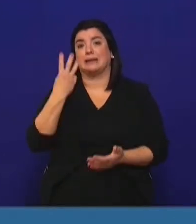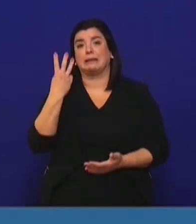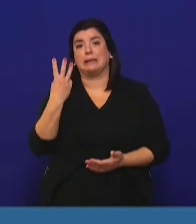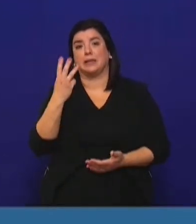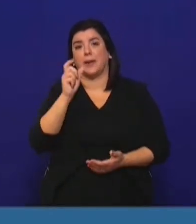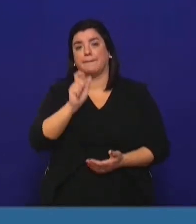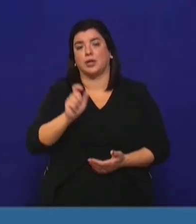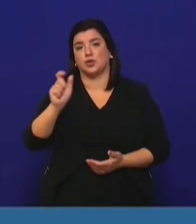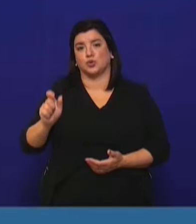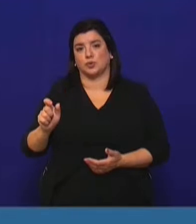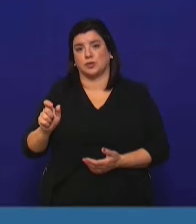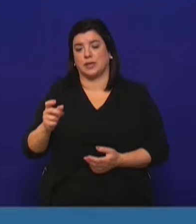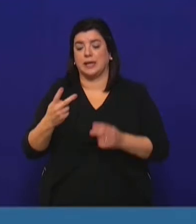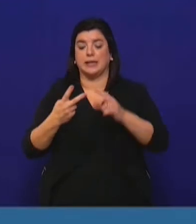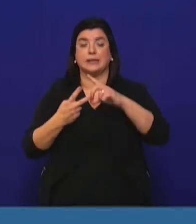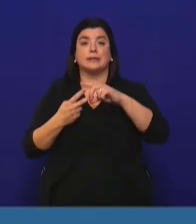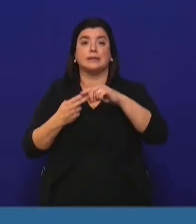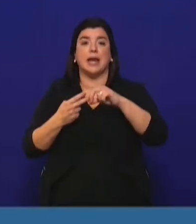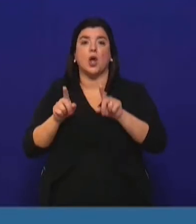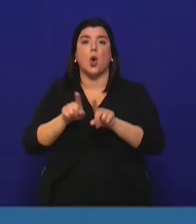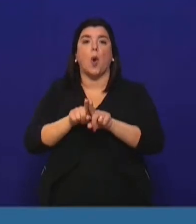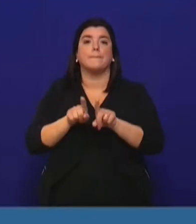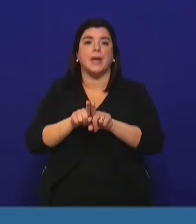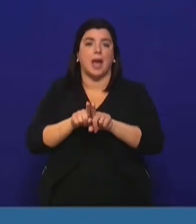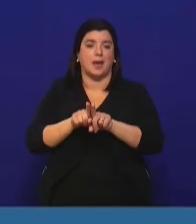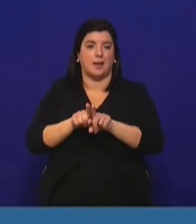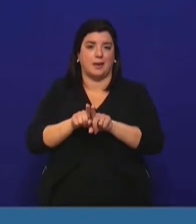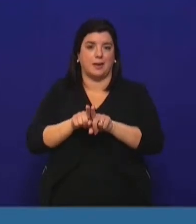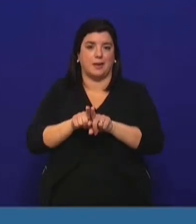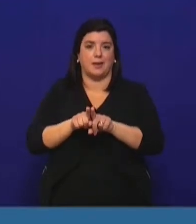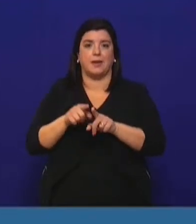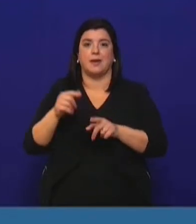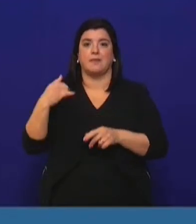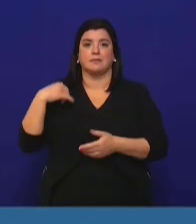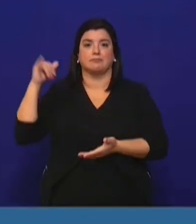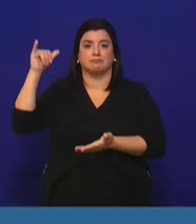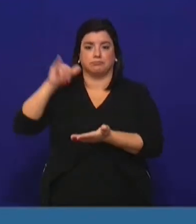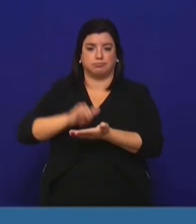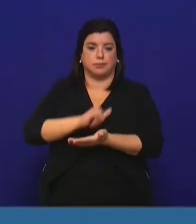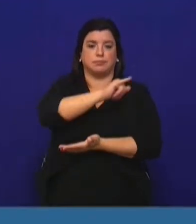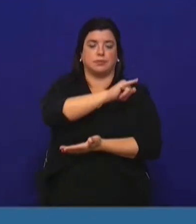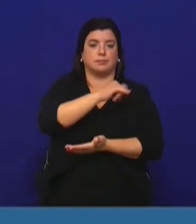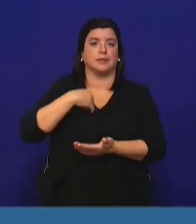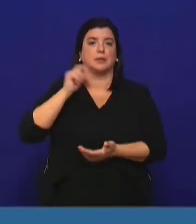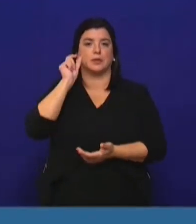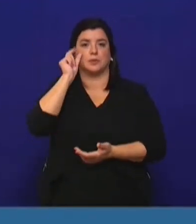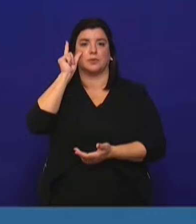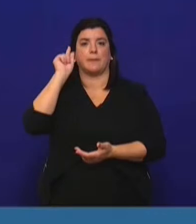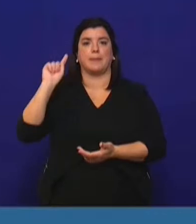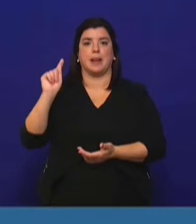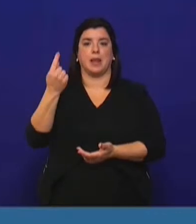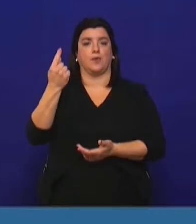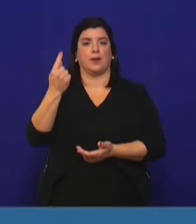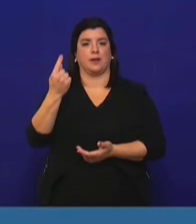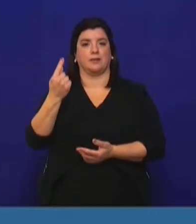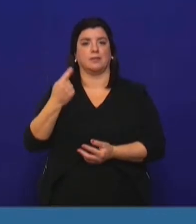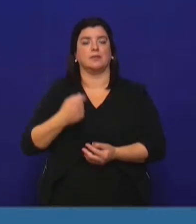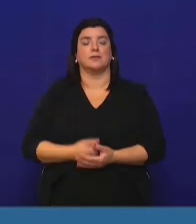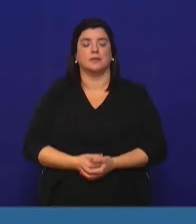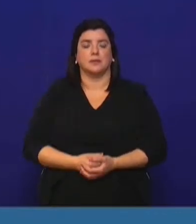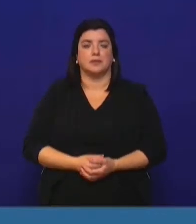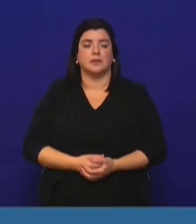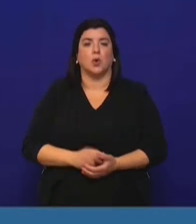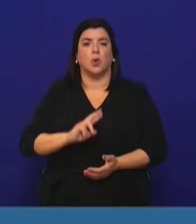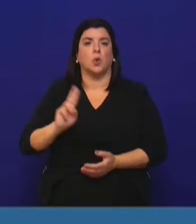couple who came from UK, which was picked up at the airport. They were in quarantine, and we sampled as well and did the